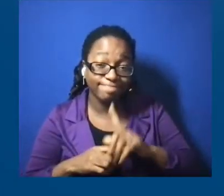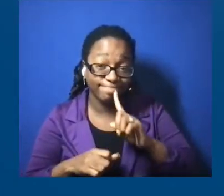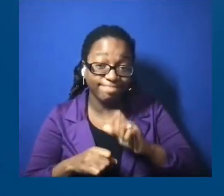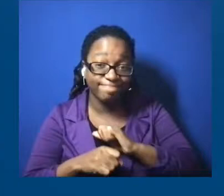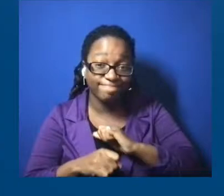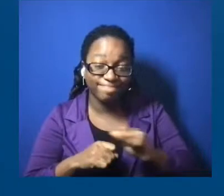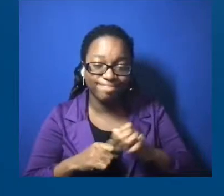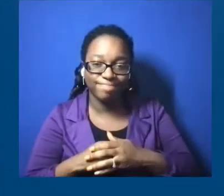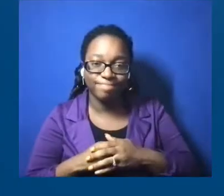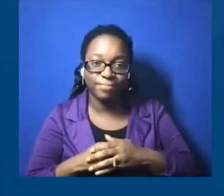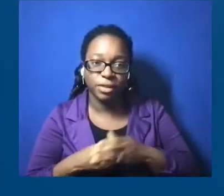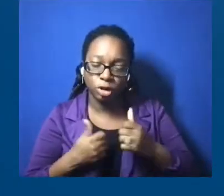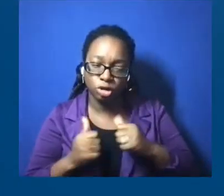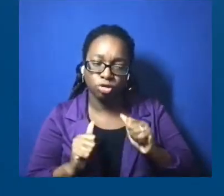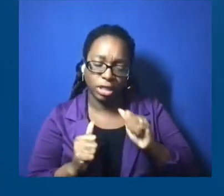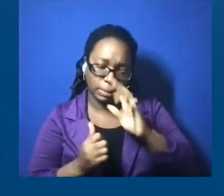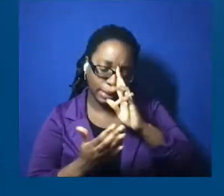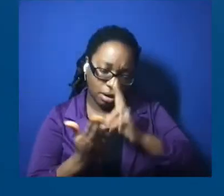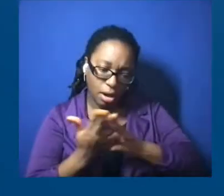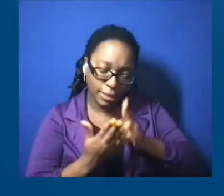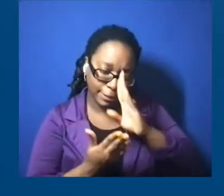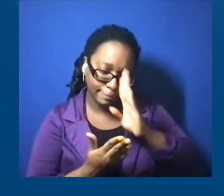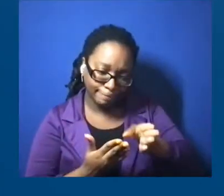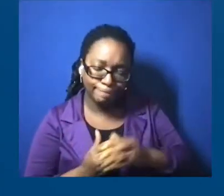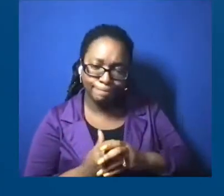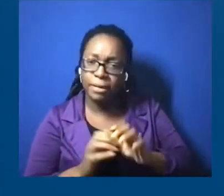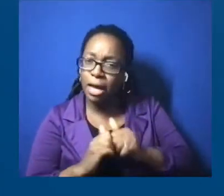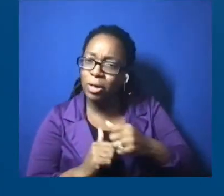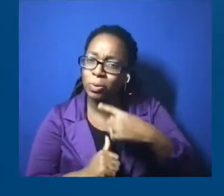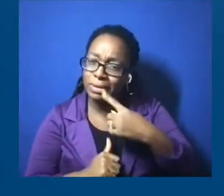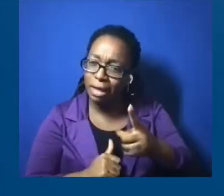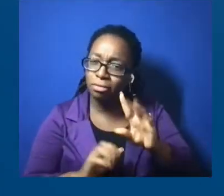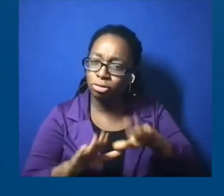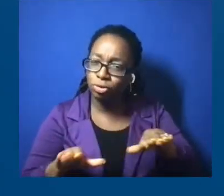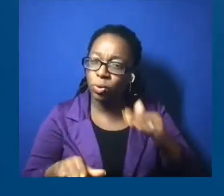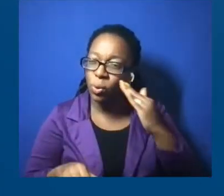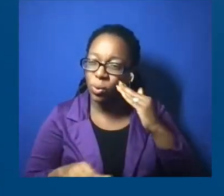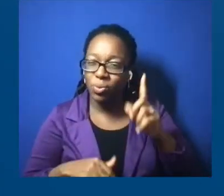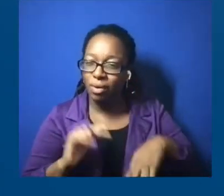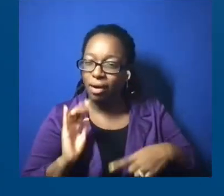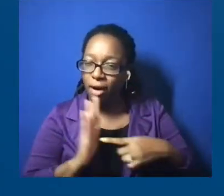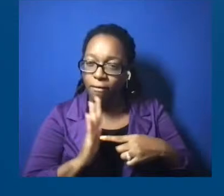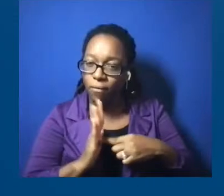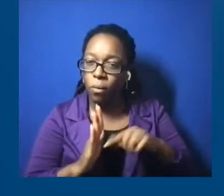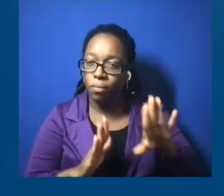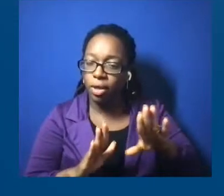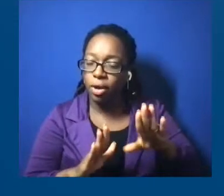have dignity. How do you look at your child knowing you can't afford